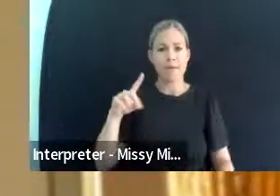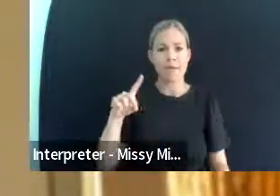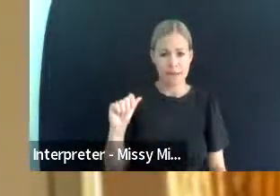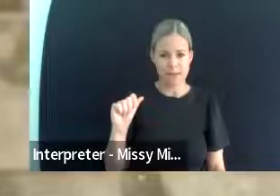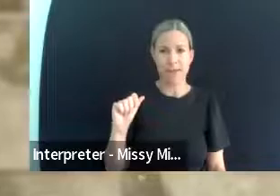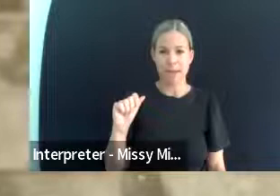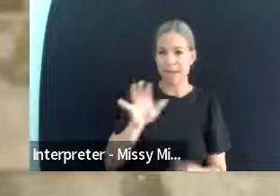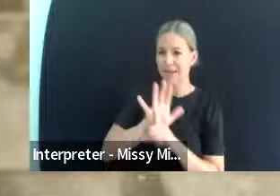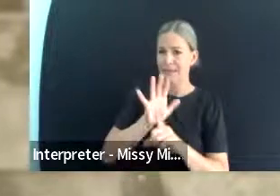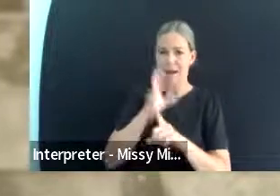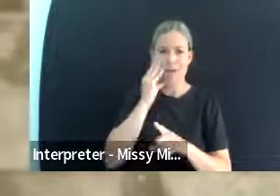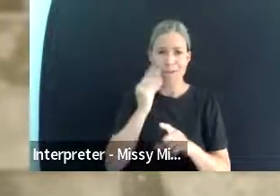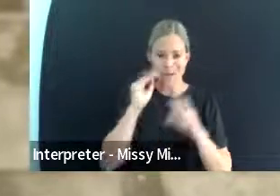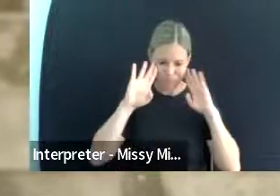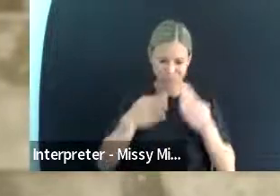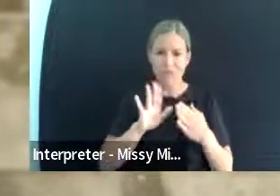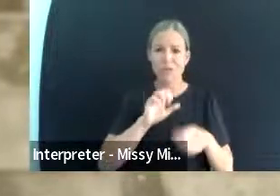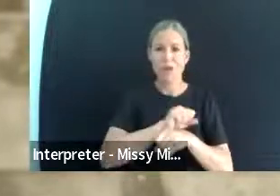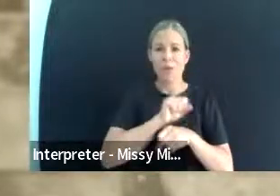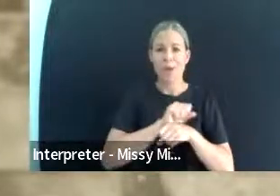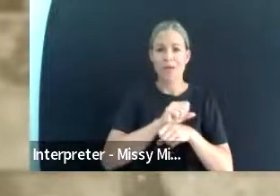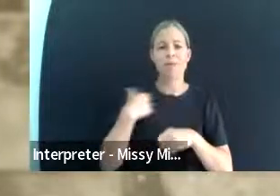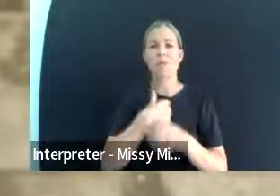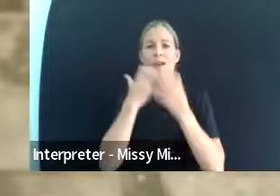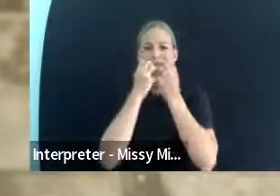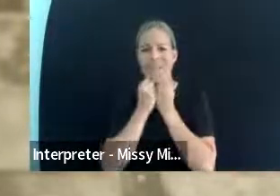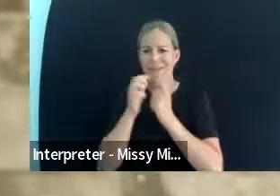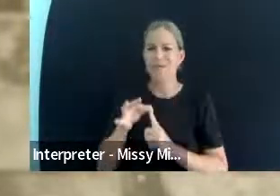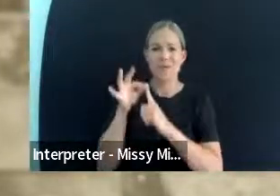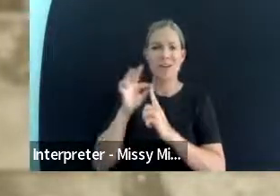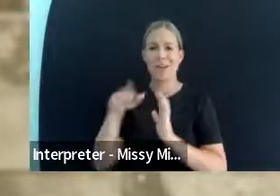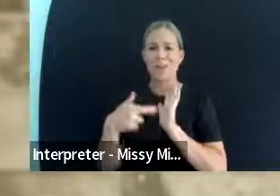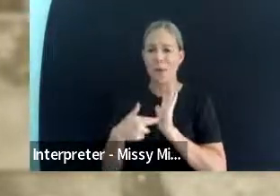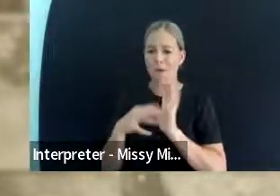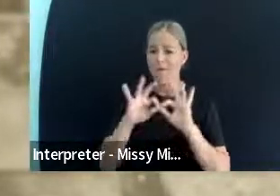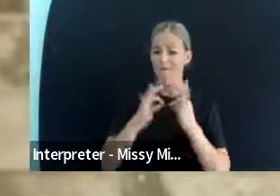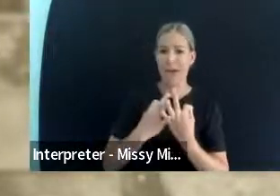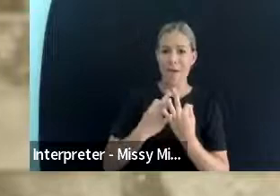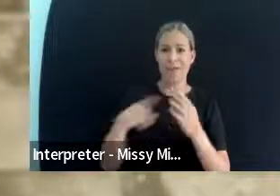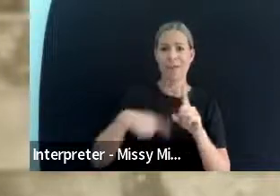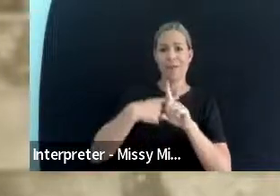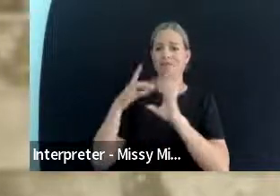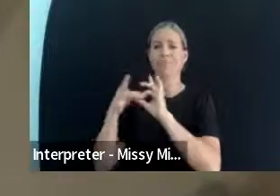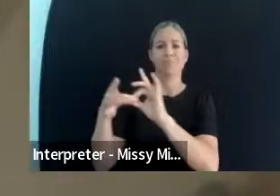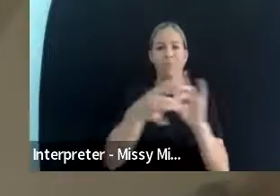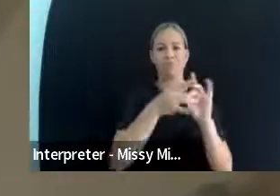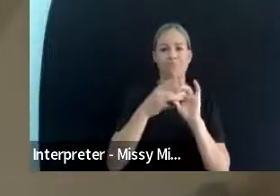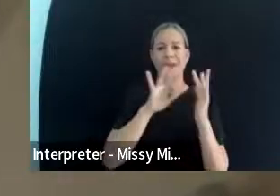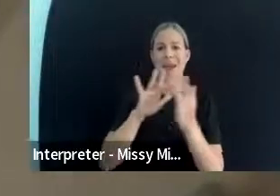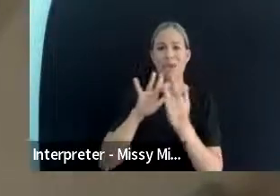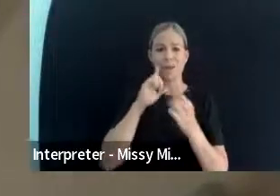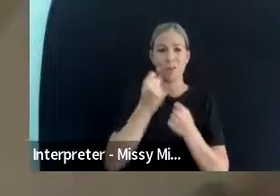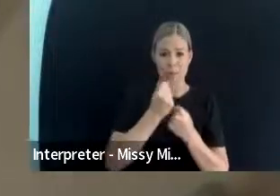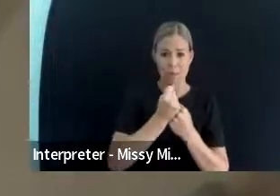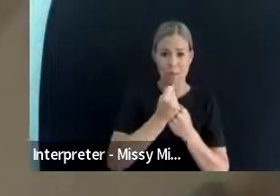of our work. We value the unique role and perspective of families and networks of support in our work. We work for